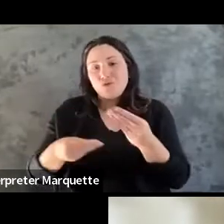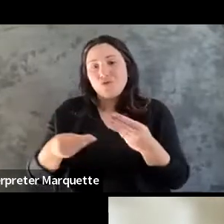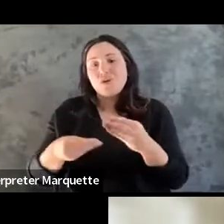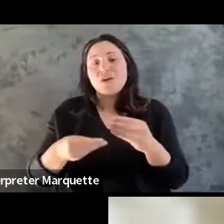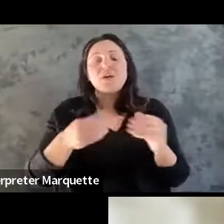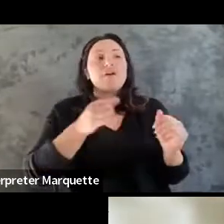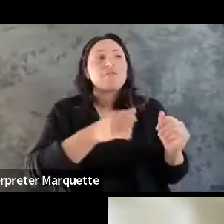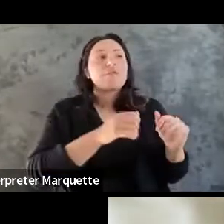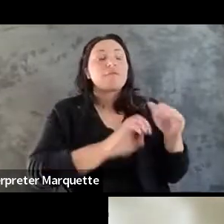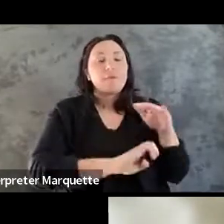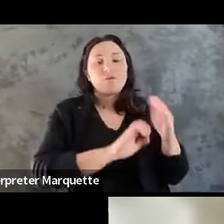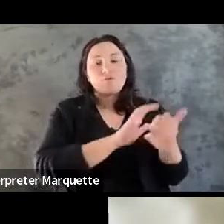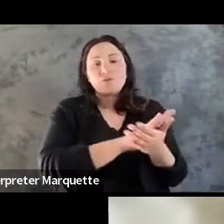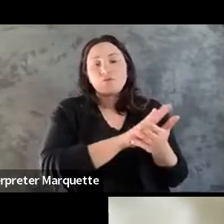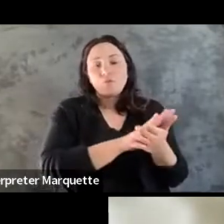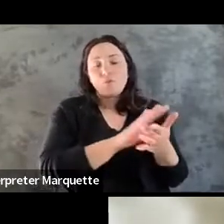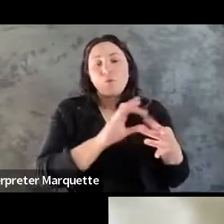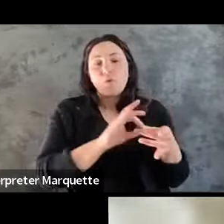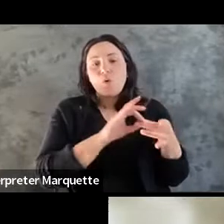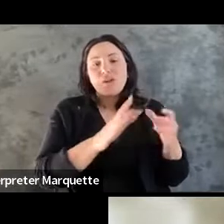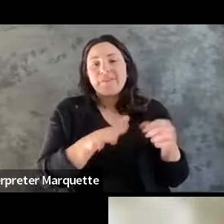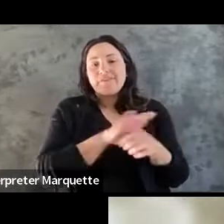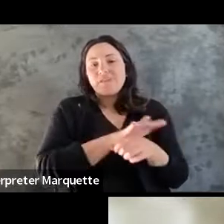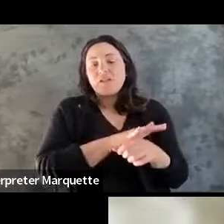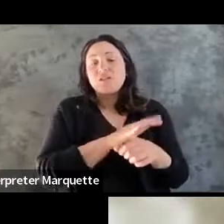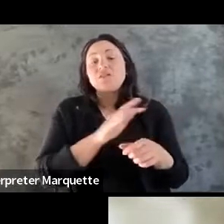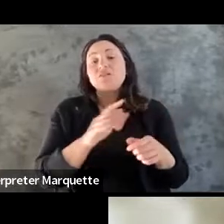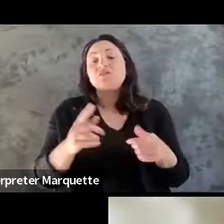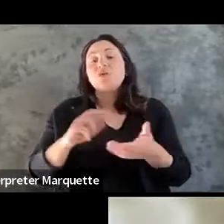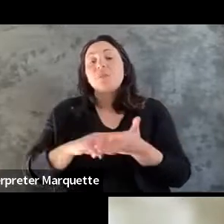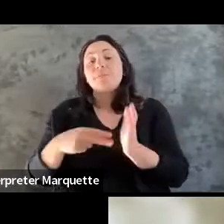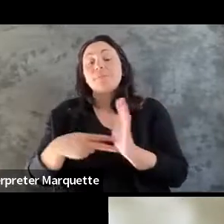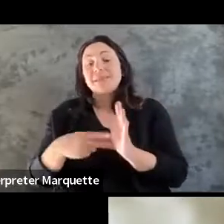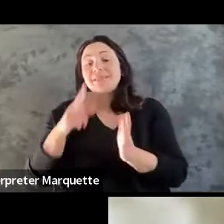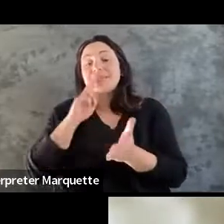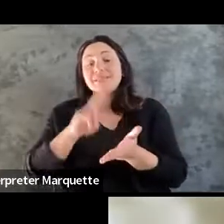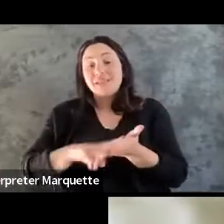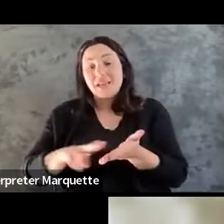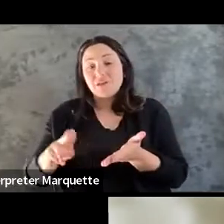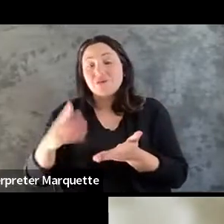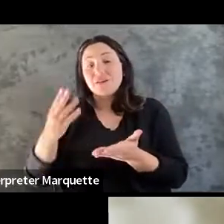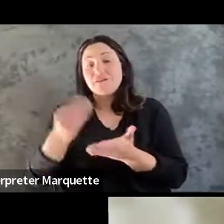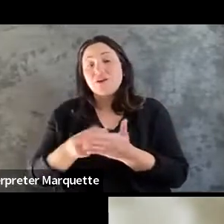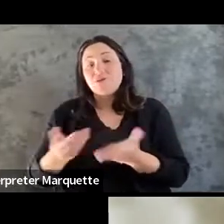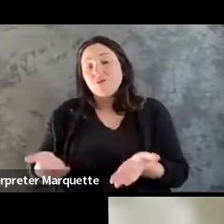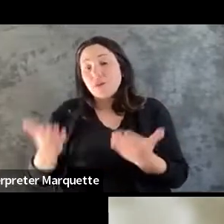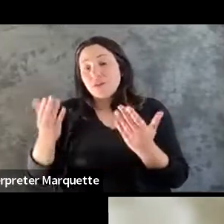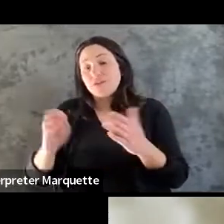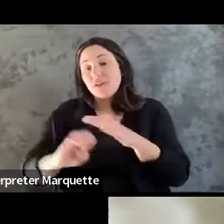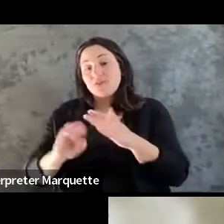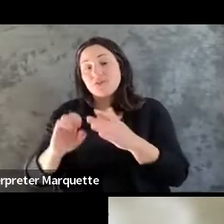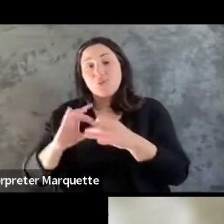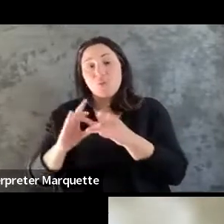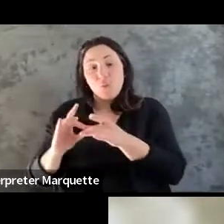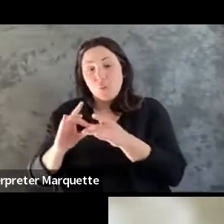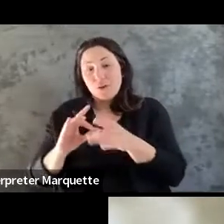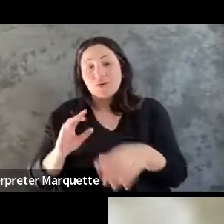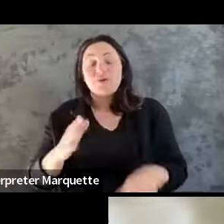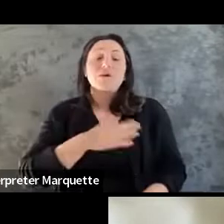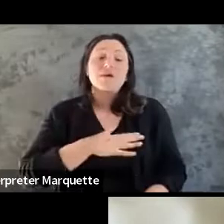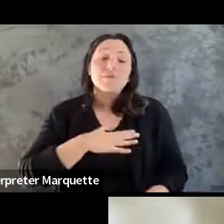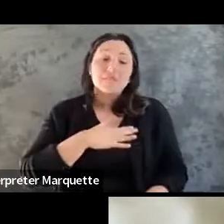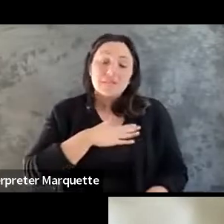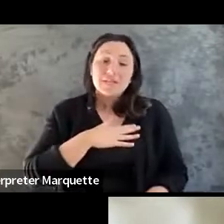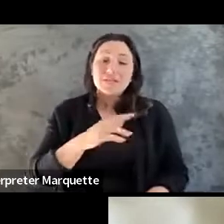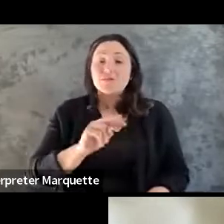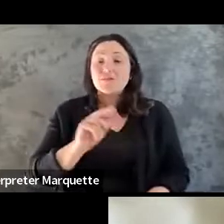school coordinator. So we are looking for the secretary, fundraiser, and elementary school coordinator. Please